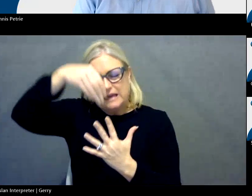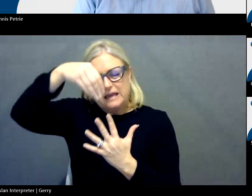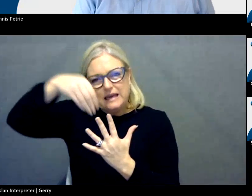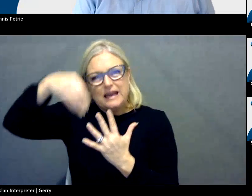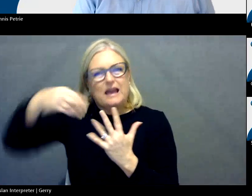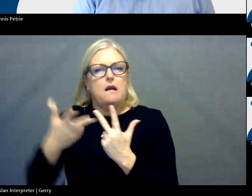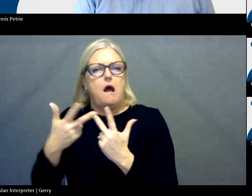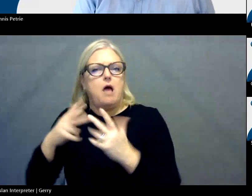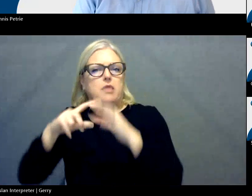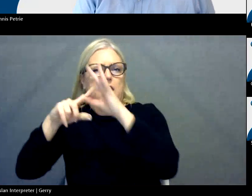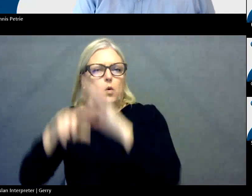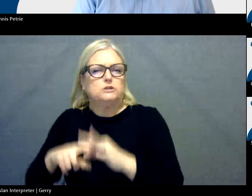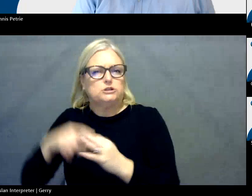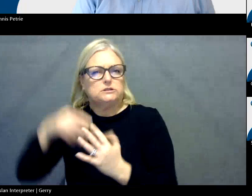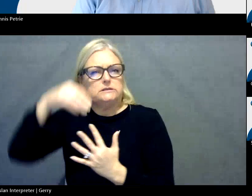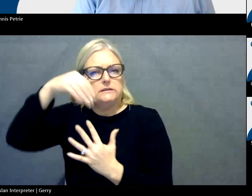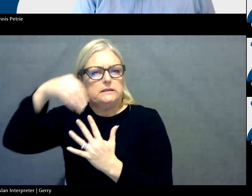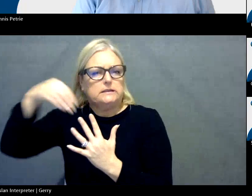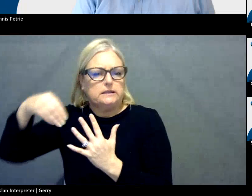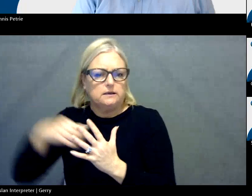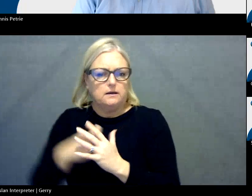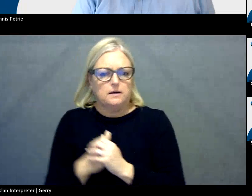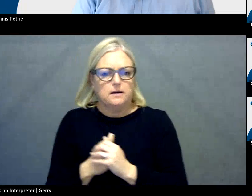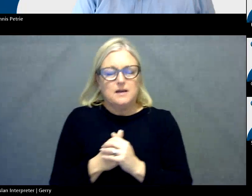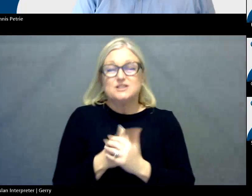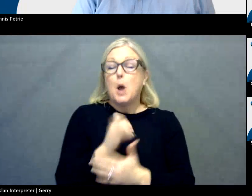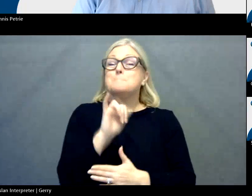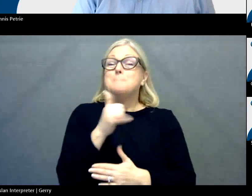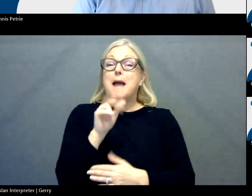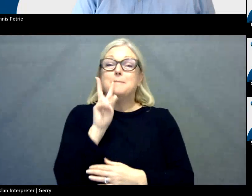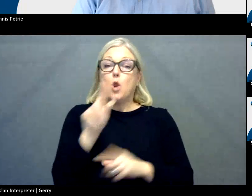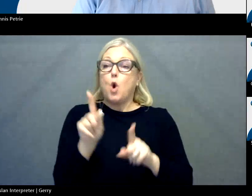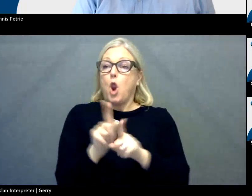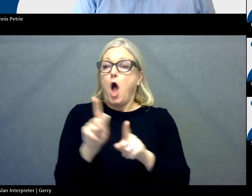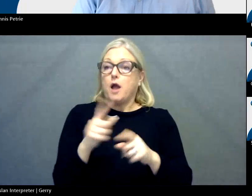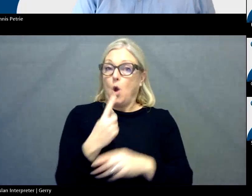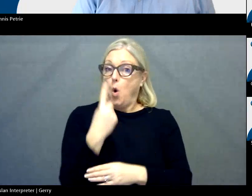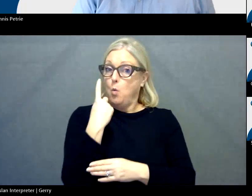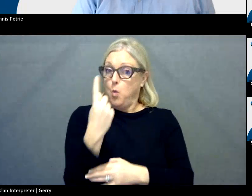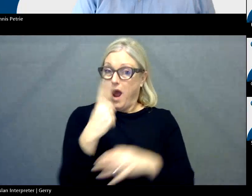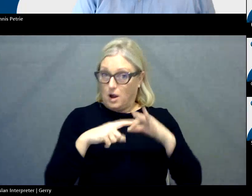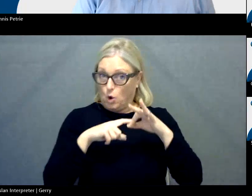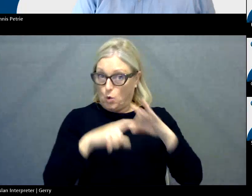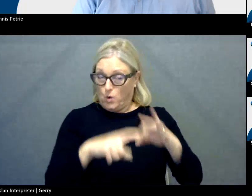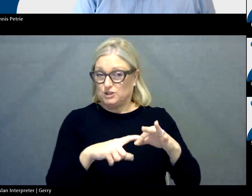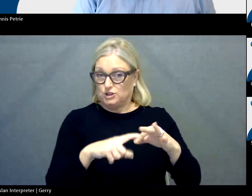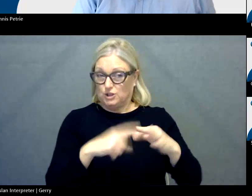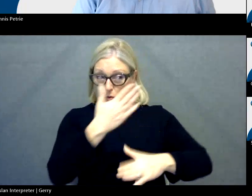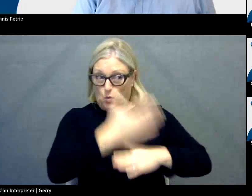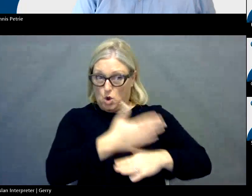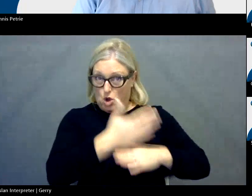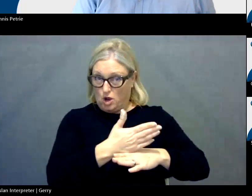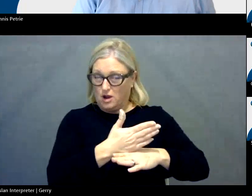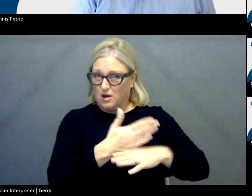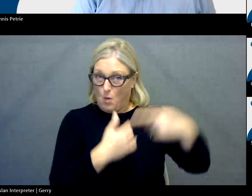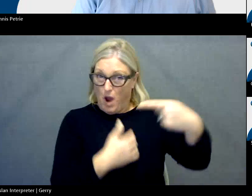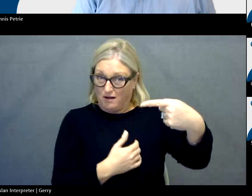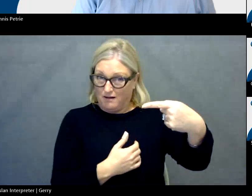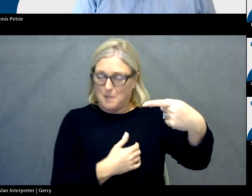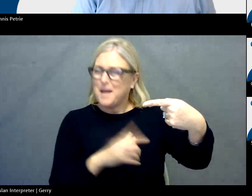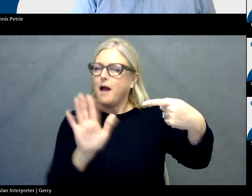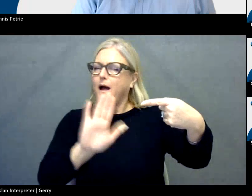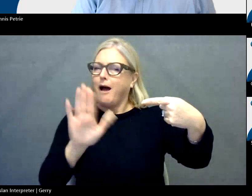be less concerned perhaps than it might appear at first about the variations in people's work situation, recognizing that the